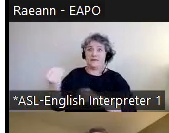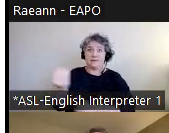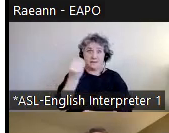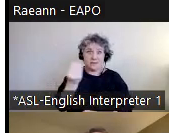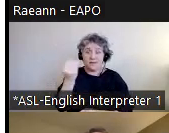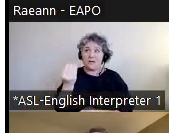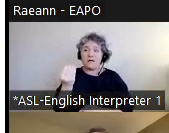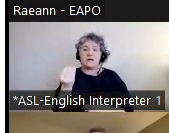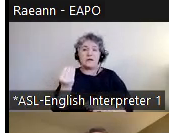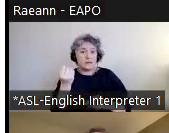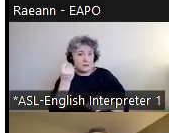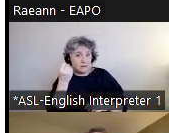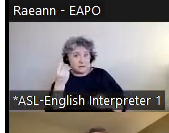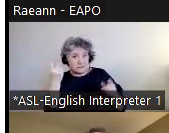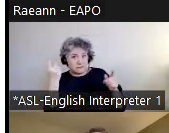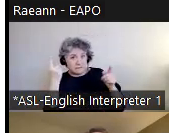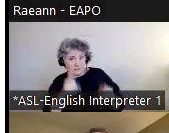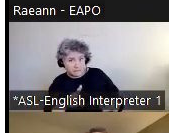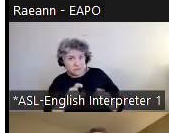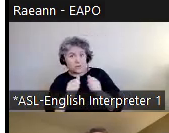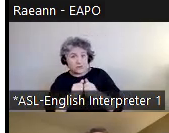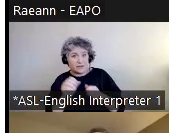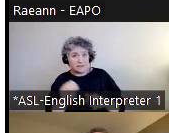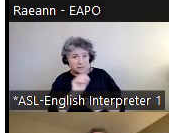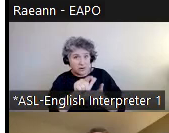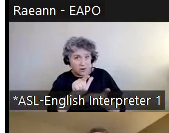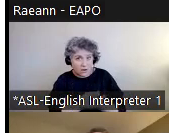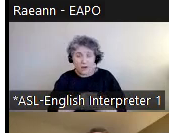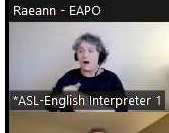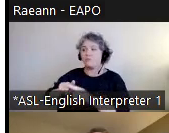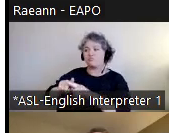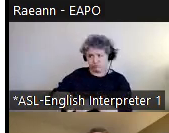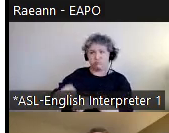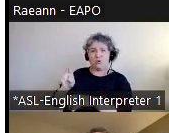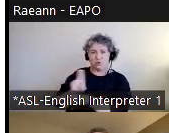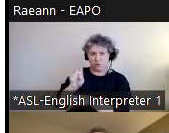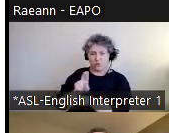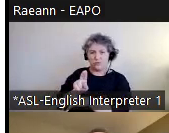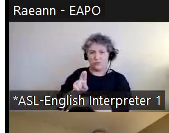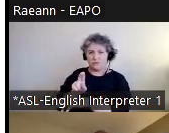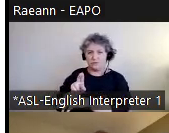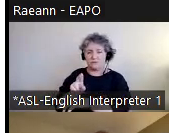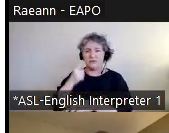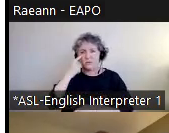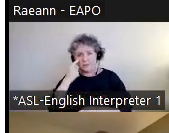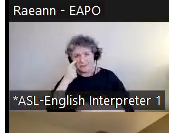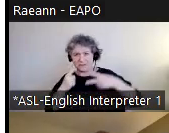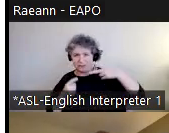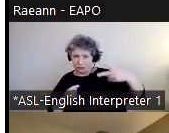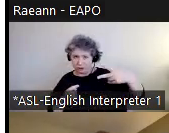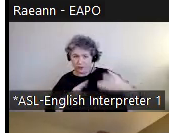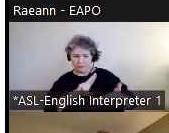compliant with Ontario law, then it can be relied upon and used. So it's got to have those two witnesses to the